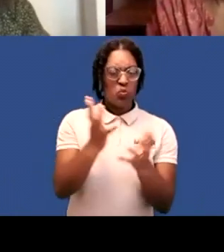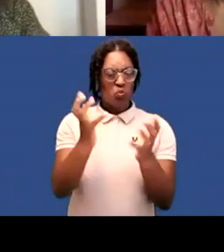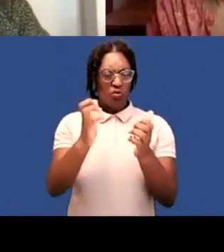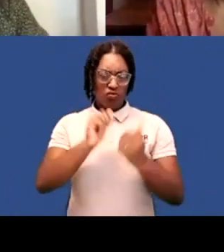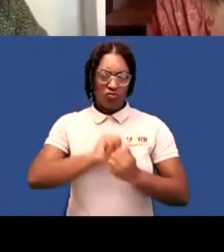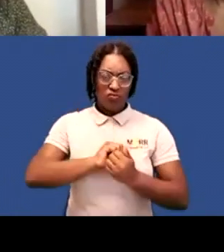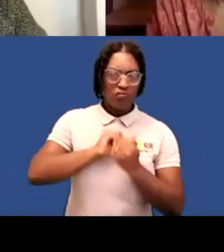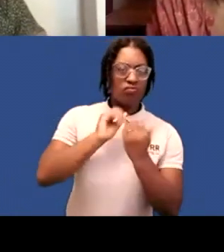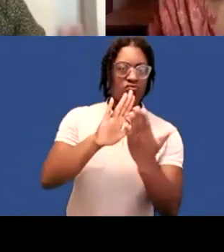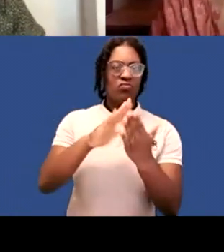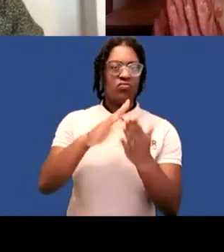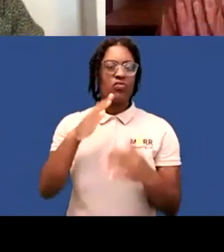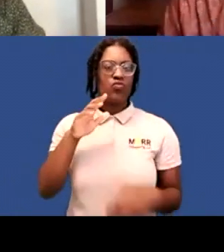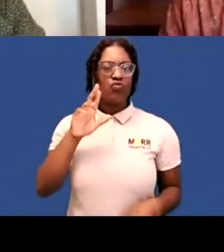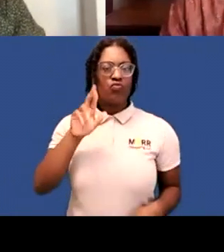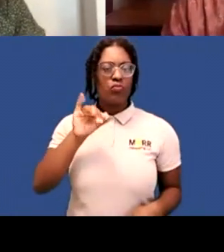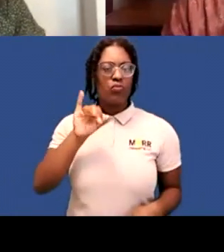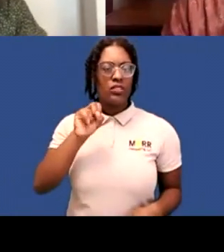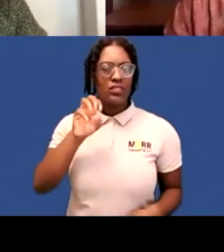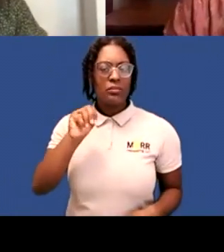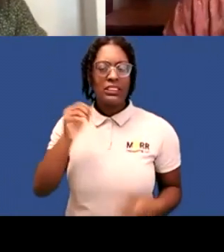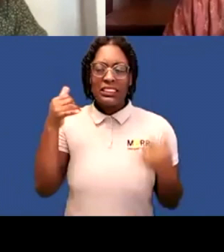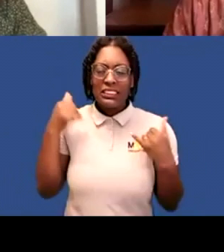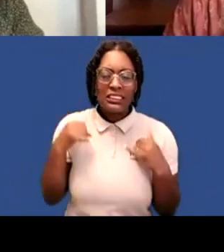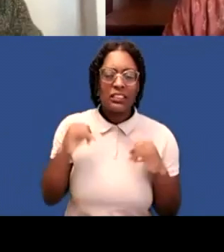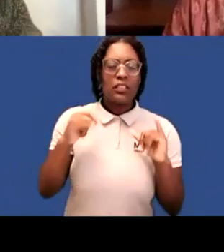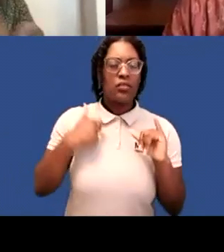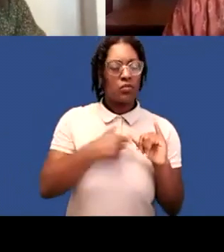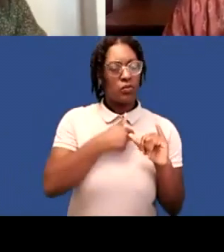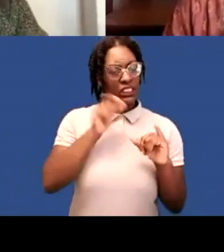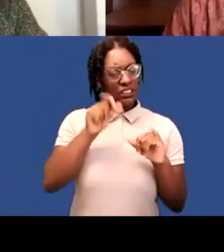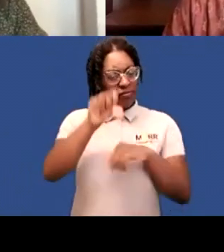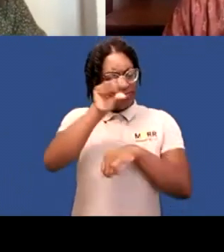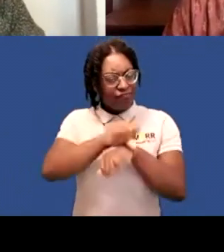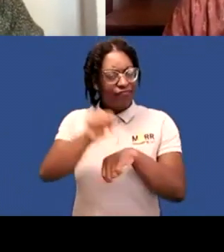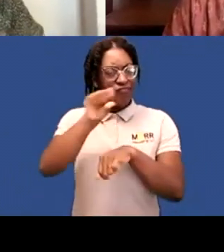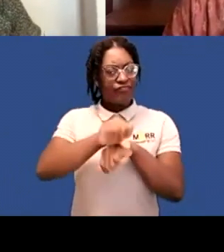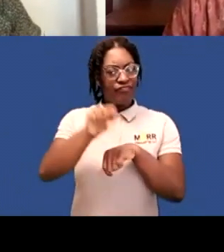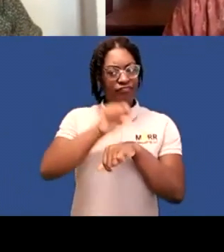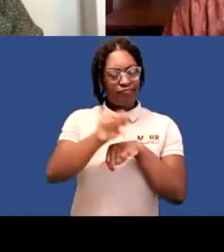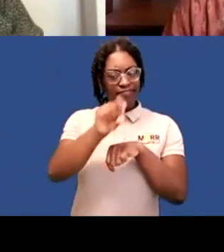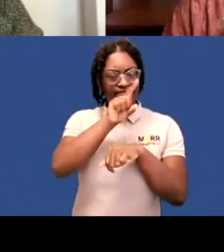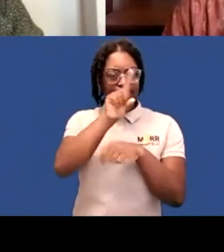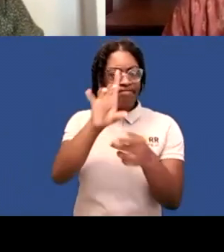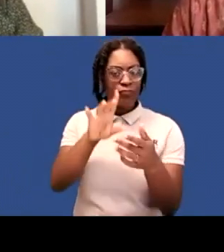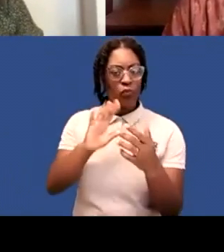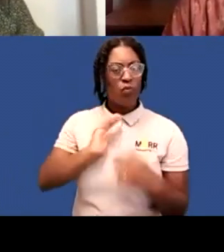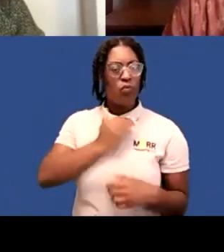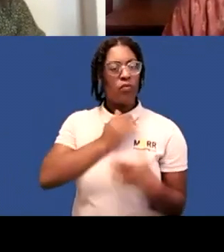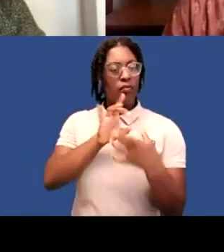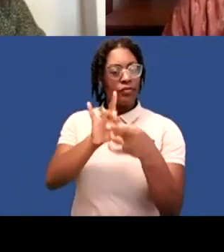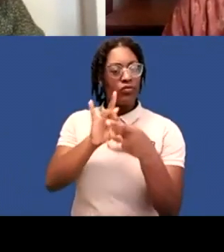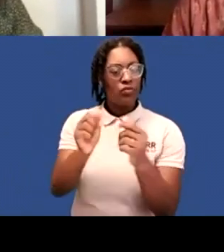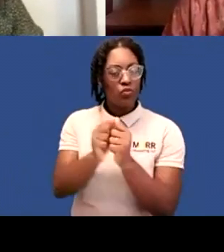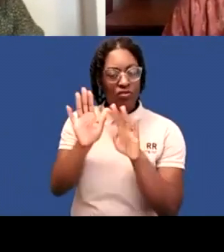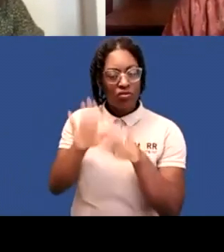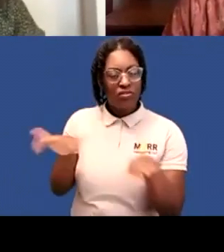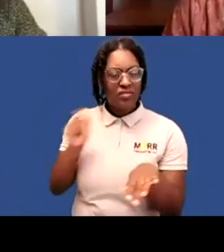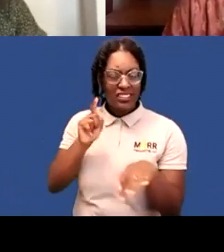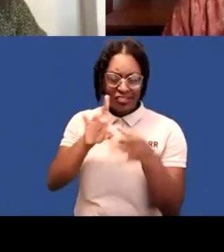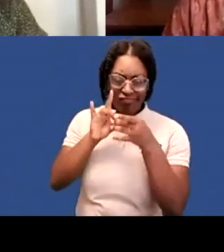and stories, that we have to build strong relationships with young people, as you recommend, in order to prepare the class